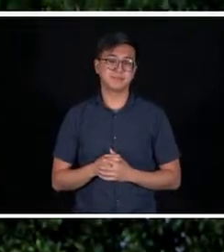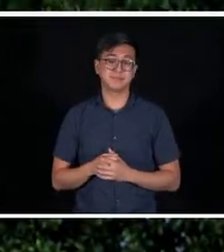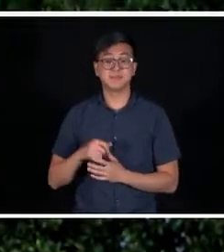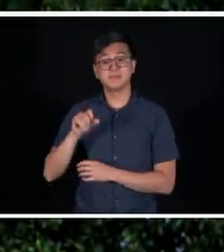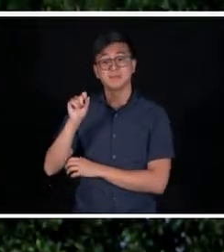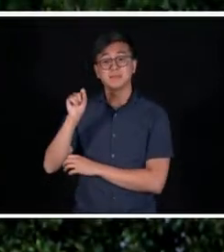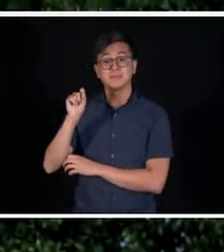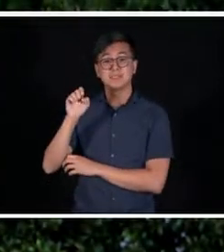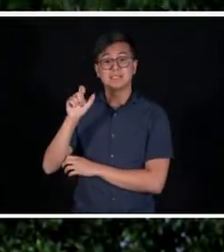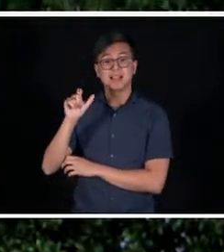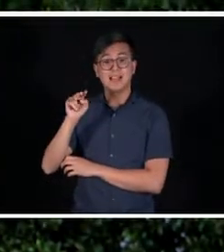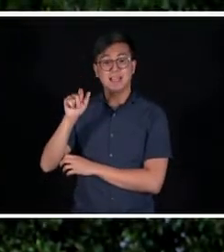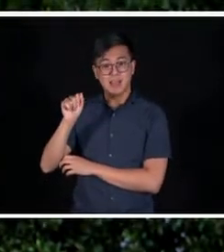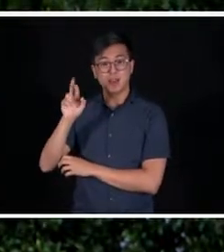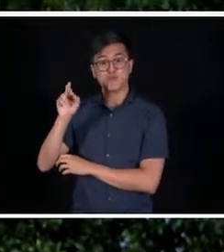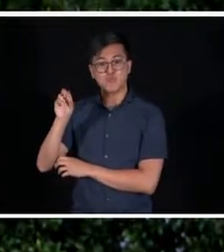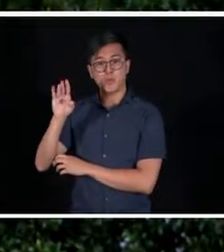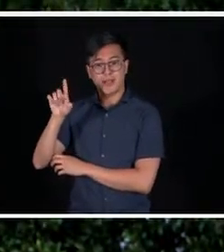Selena Robles.